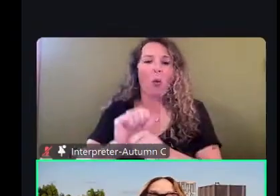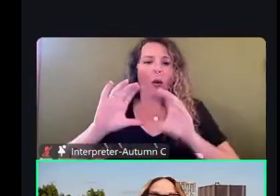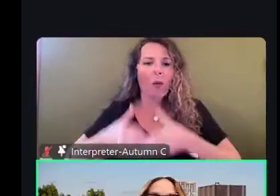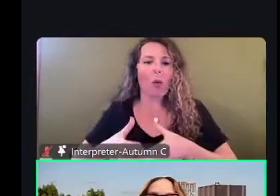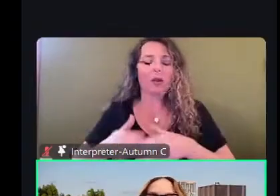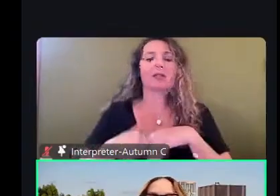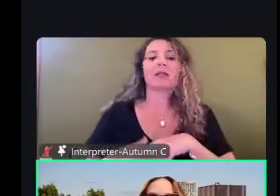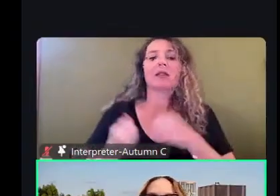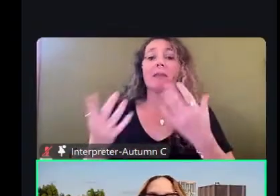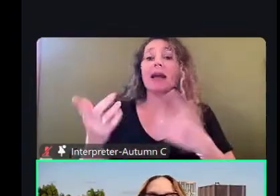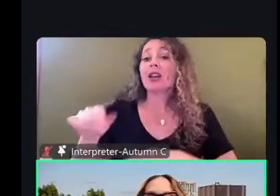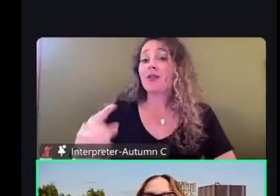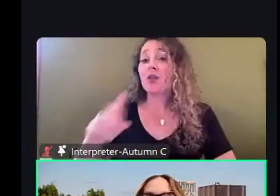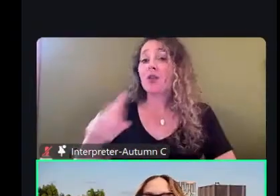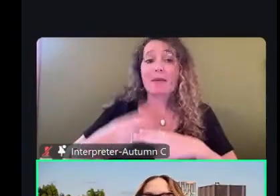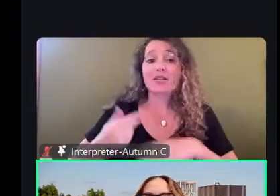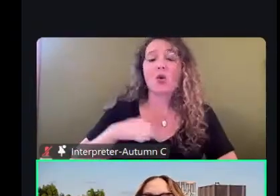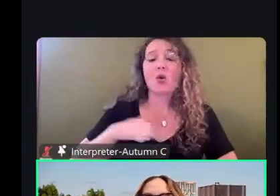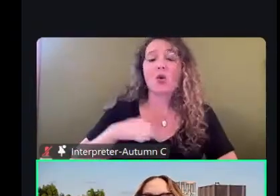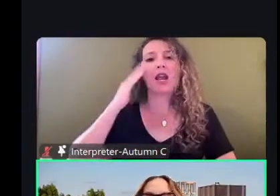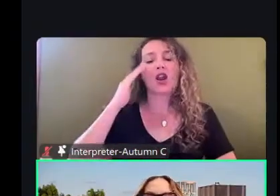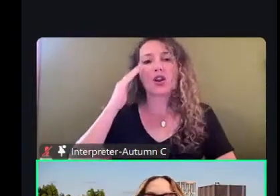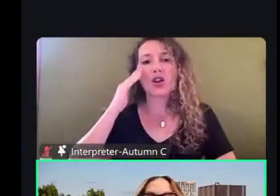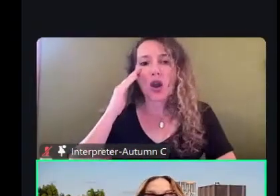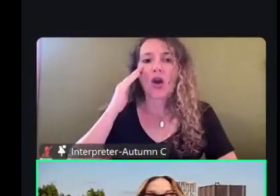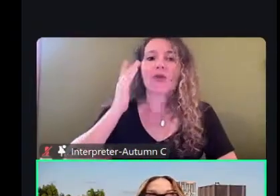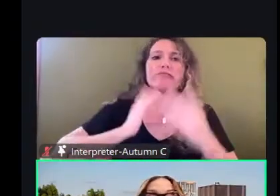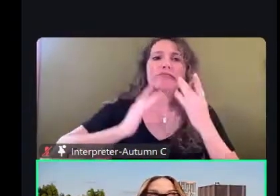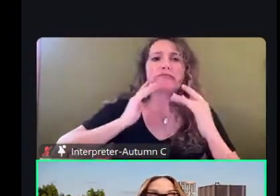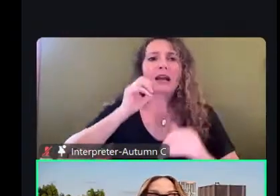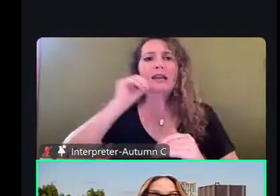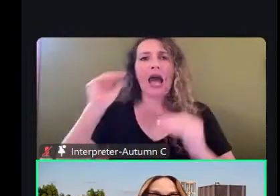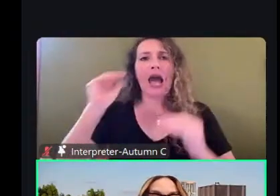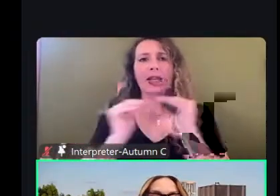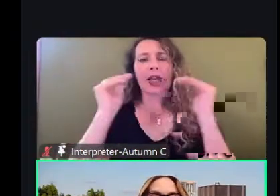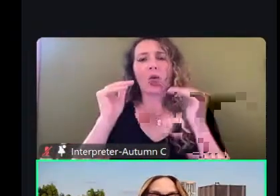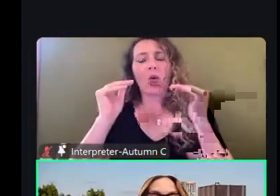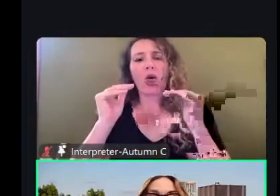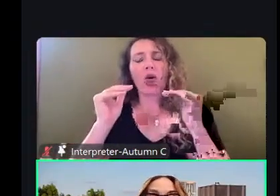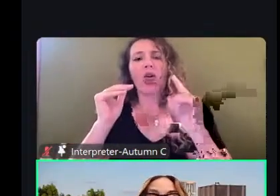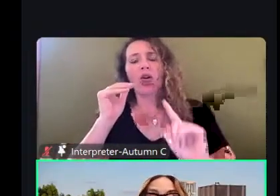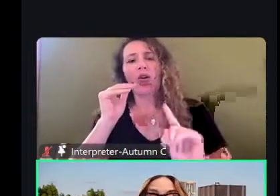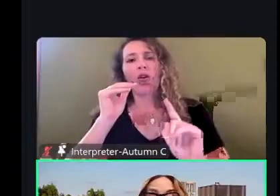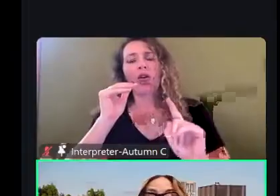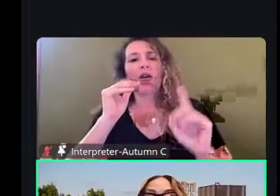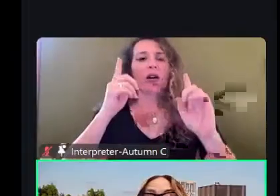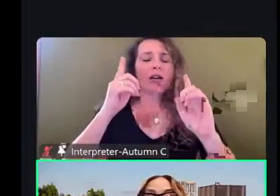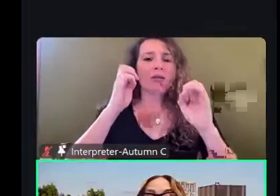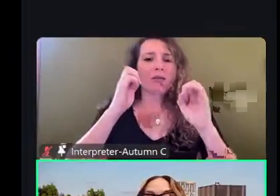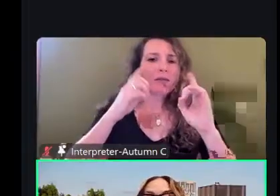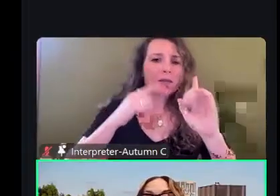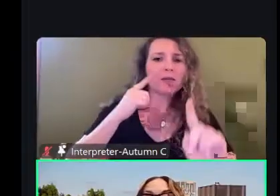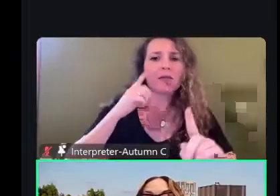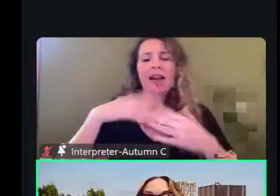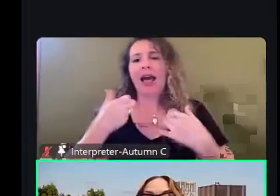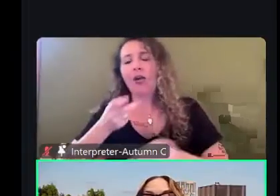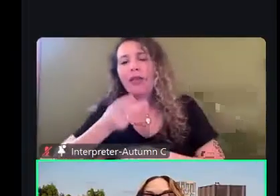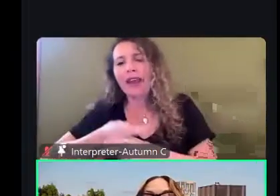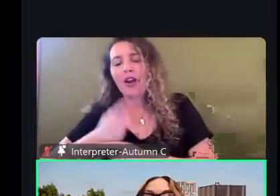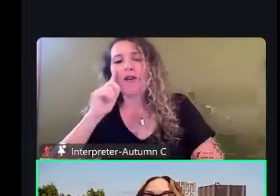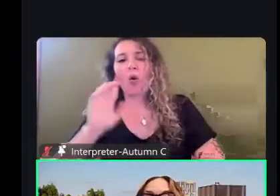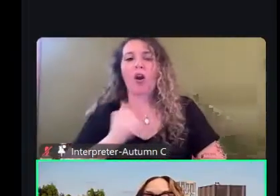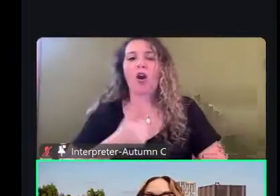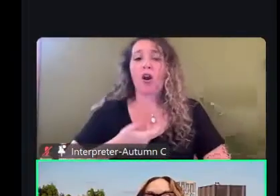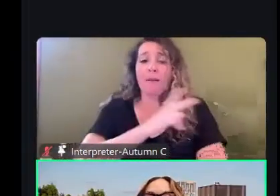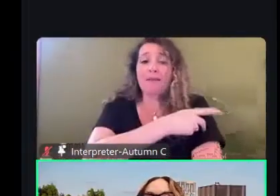we know about the persistent healthcare inequities for people with and persons with disabilities. And that's true for our patients